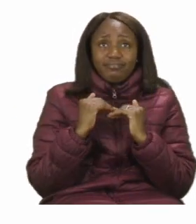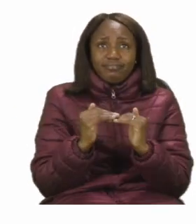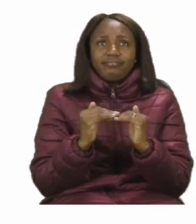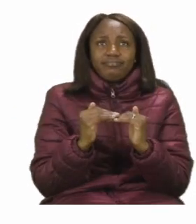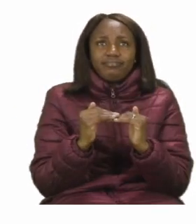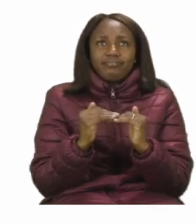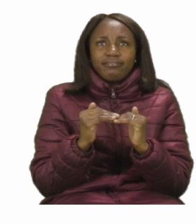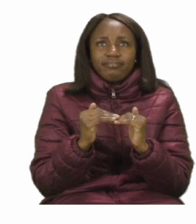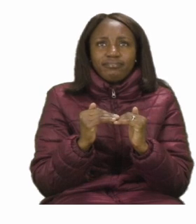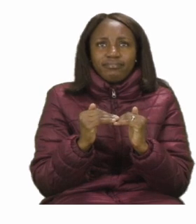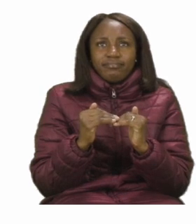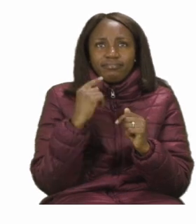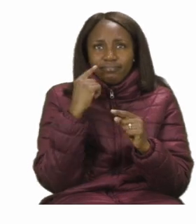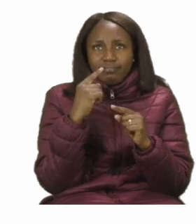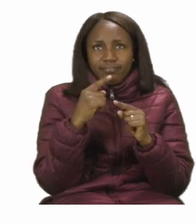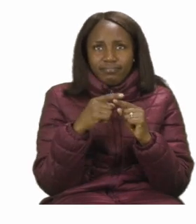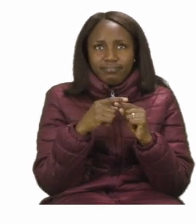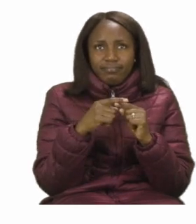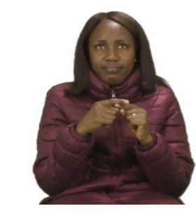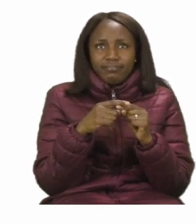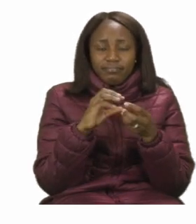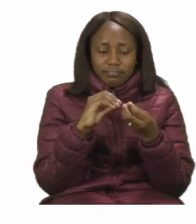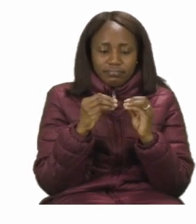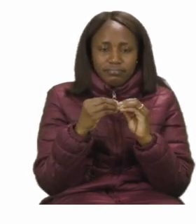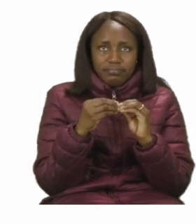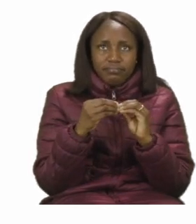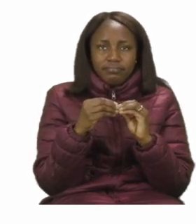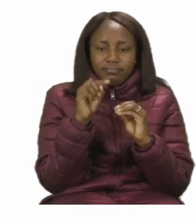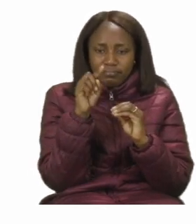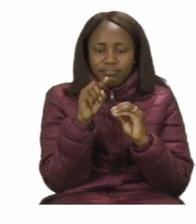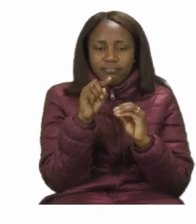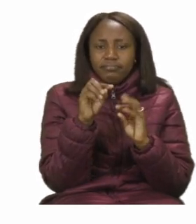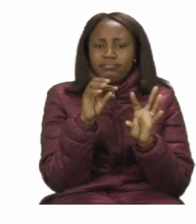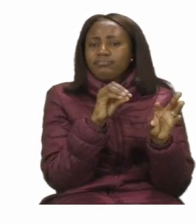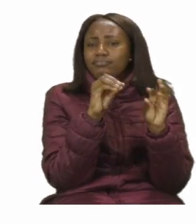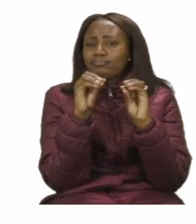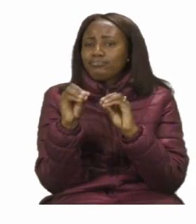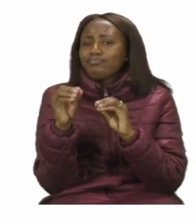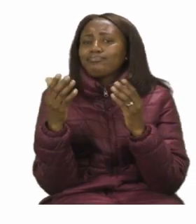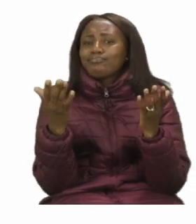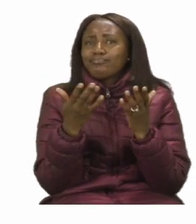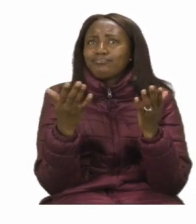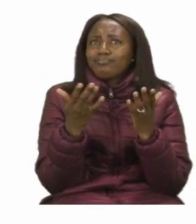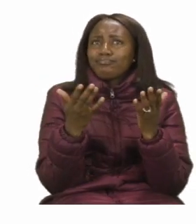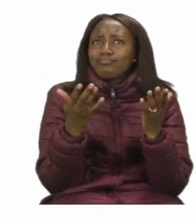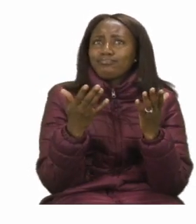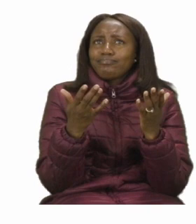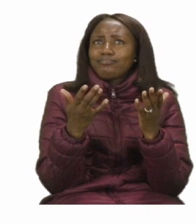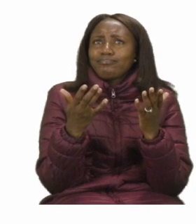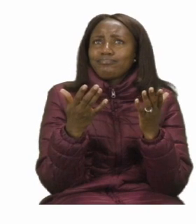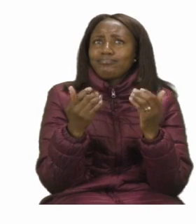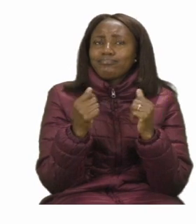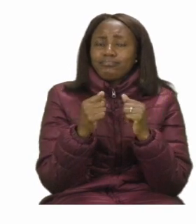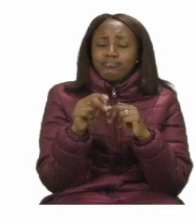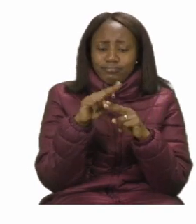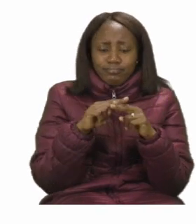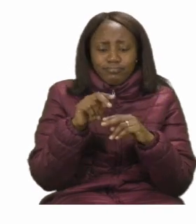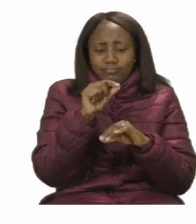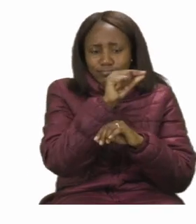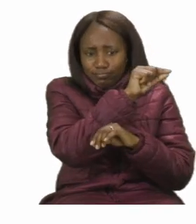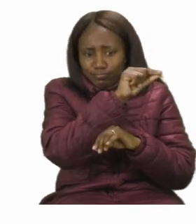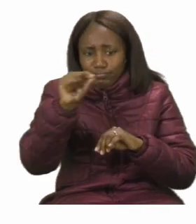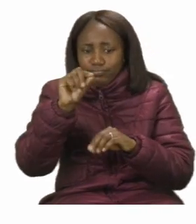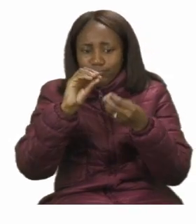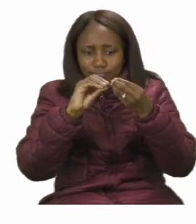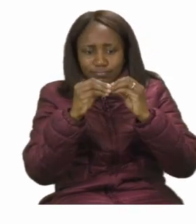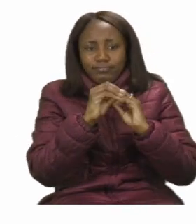say you have to round the following numbers off by using a number line. Okay,